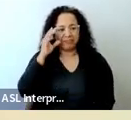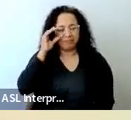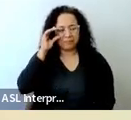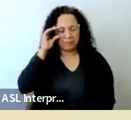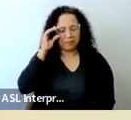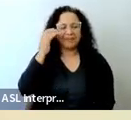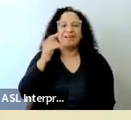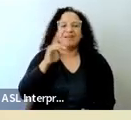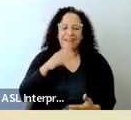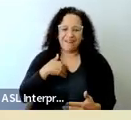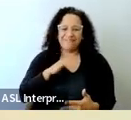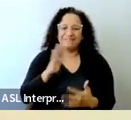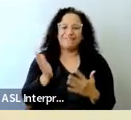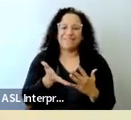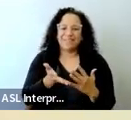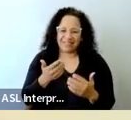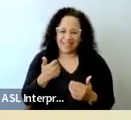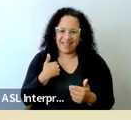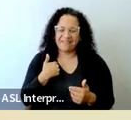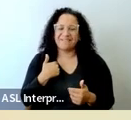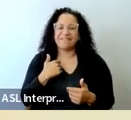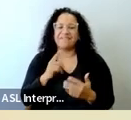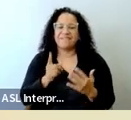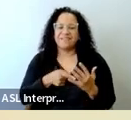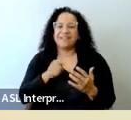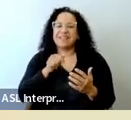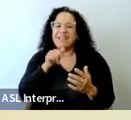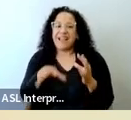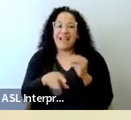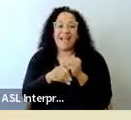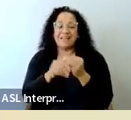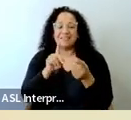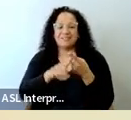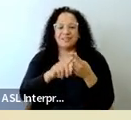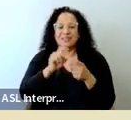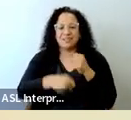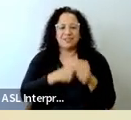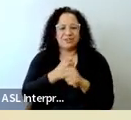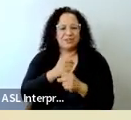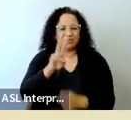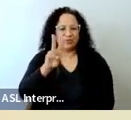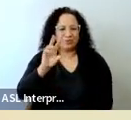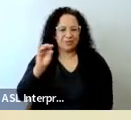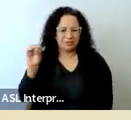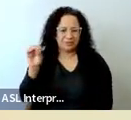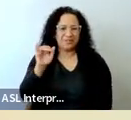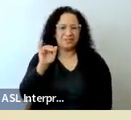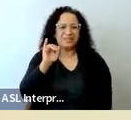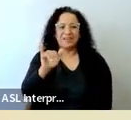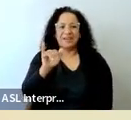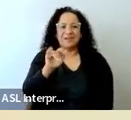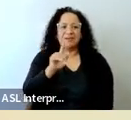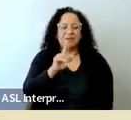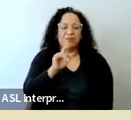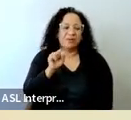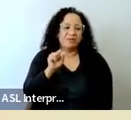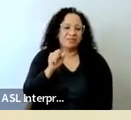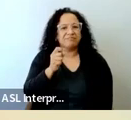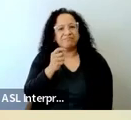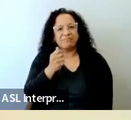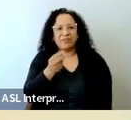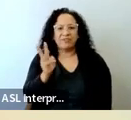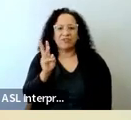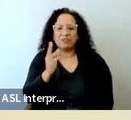So there is a fifth principle, but it wasn't added until the year 2000. And that was through, there was a couple of